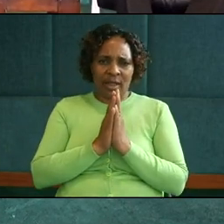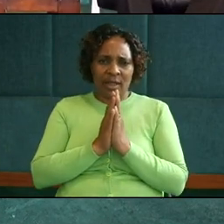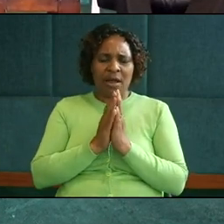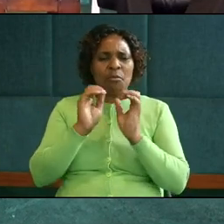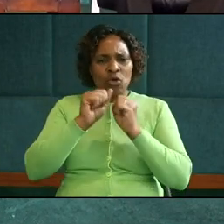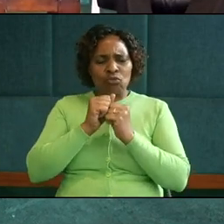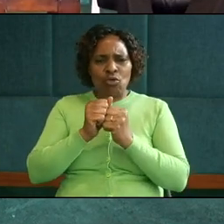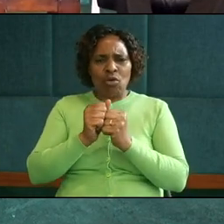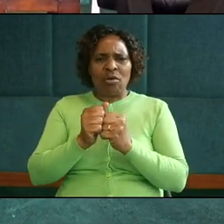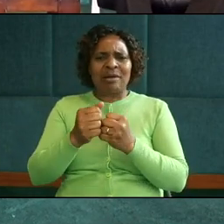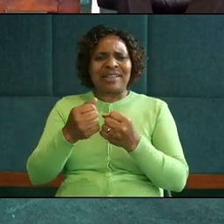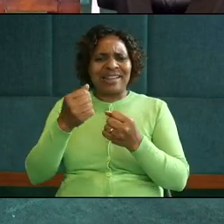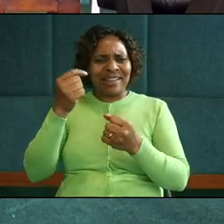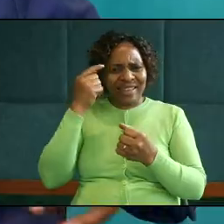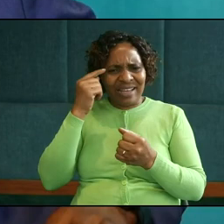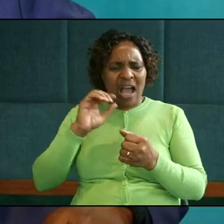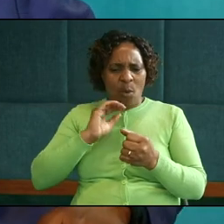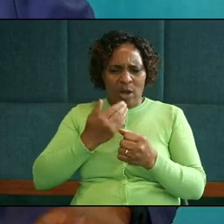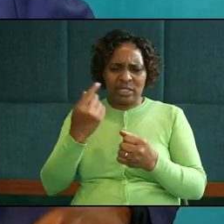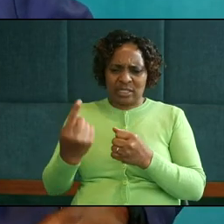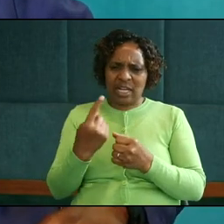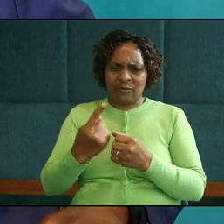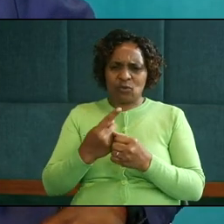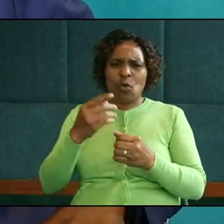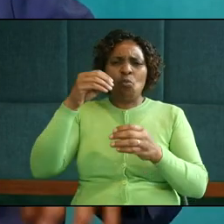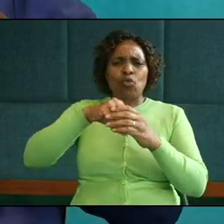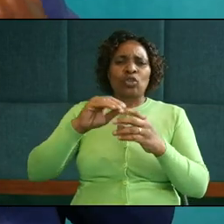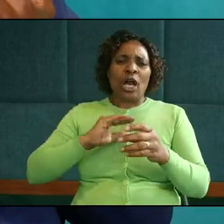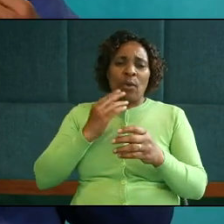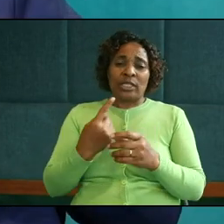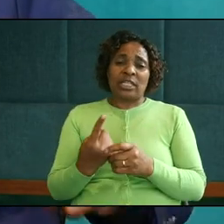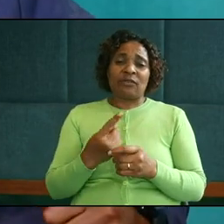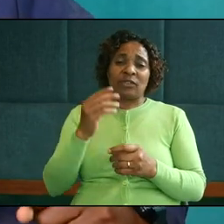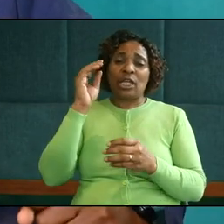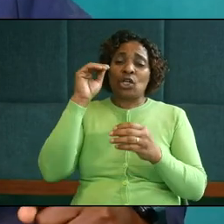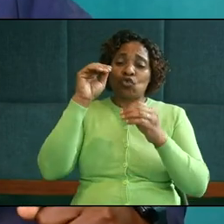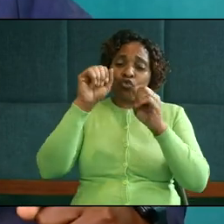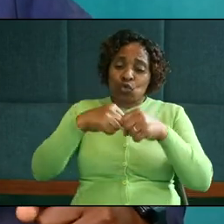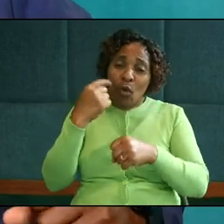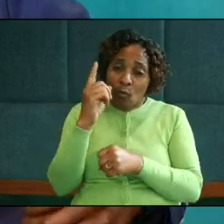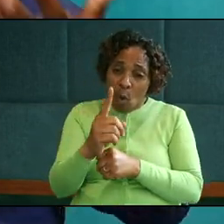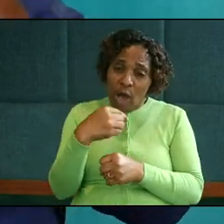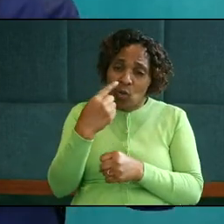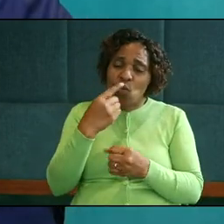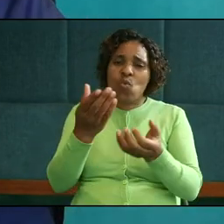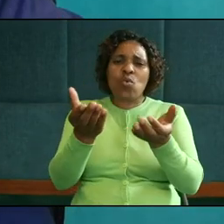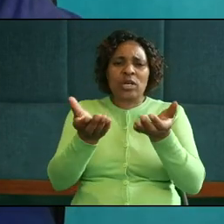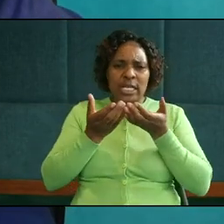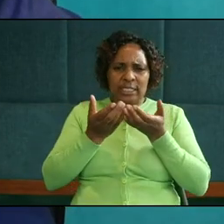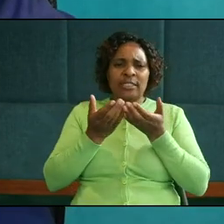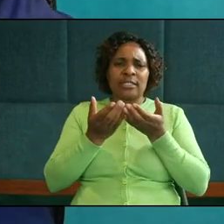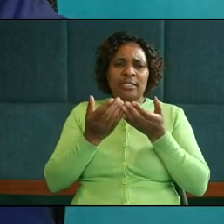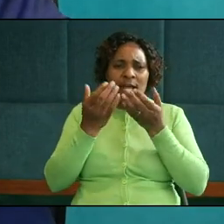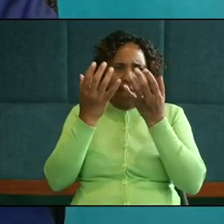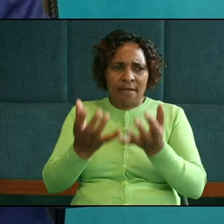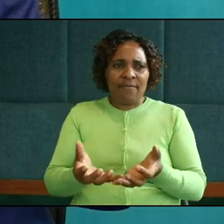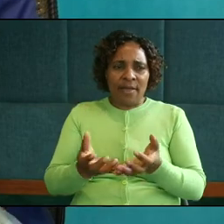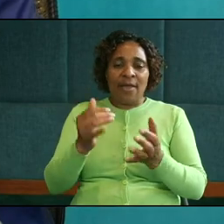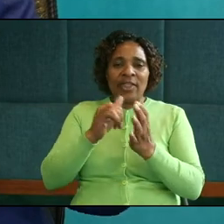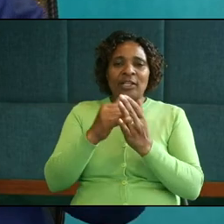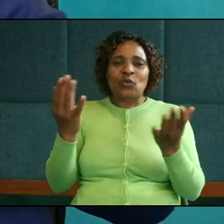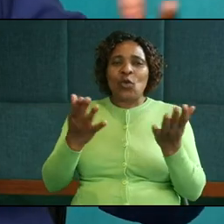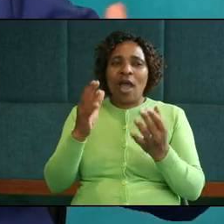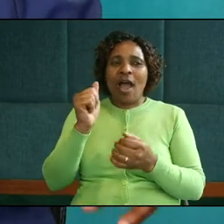supplicate ourselves, you know, and really just put ourselves in the shoes of one who is really in need. Huh? And that's where Hannah